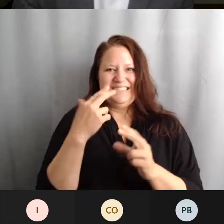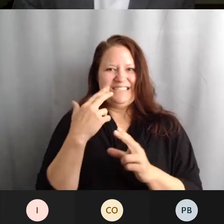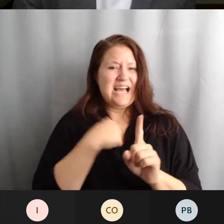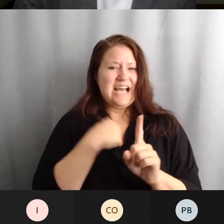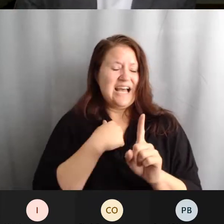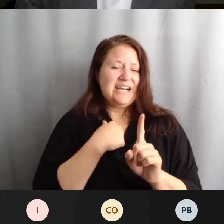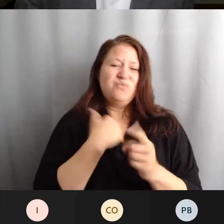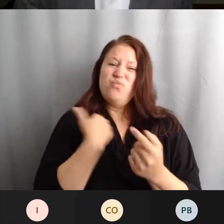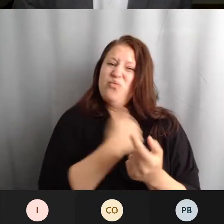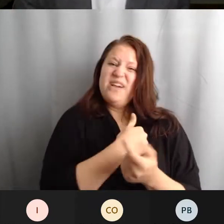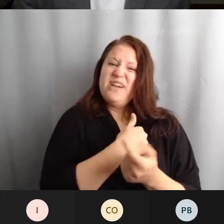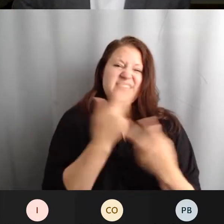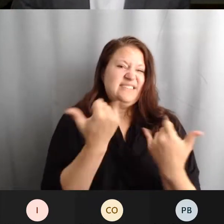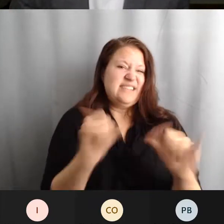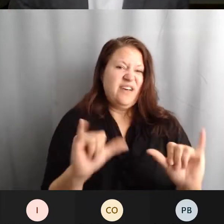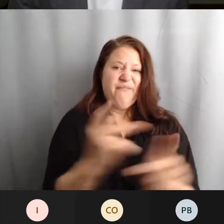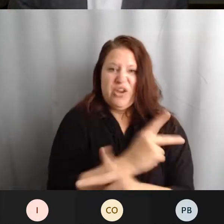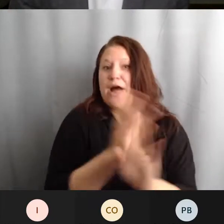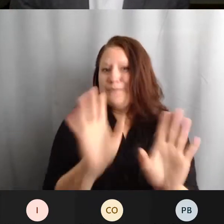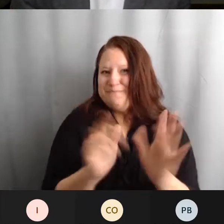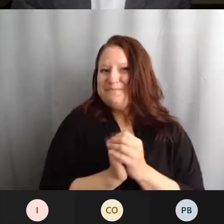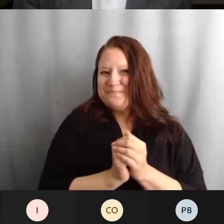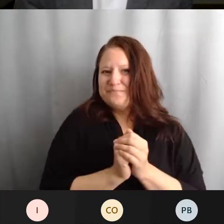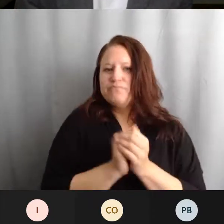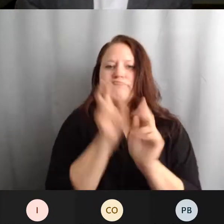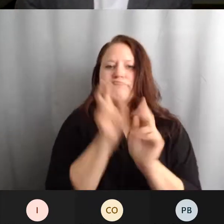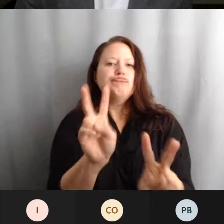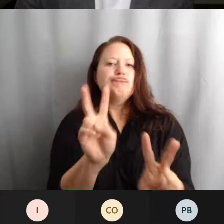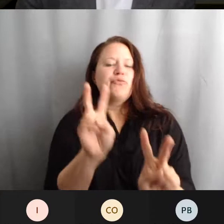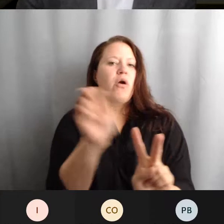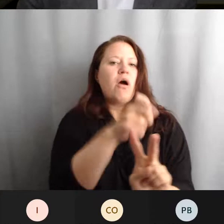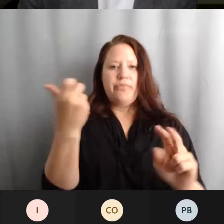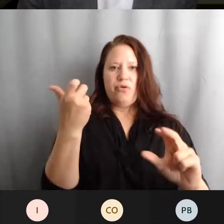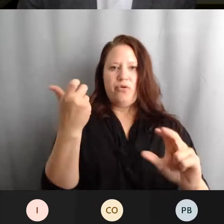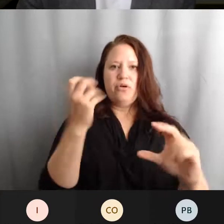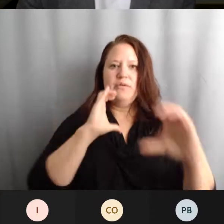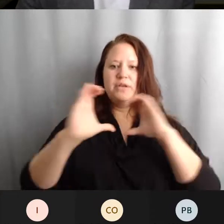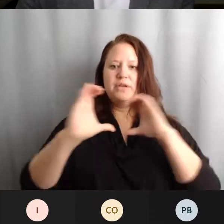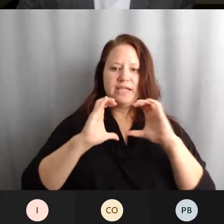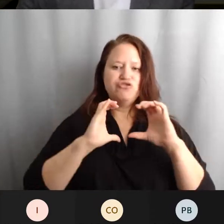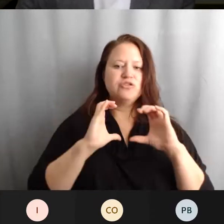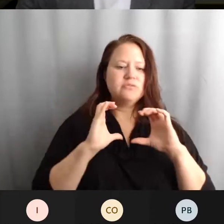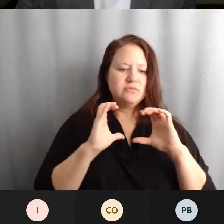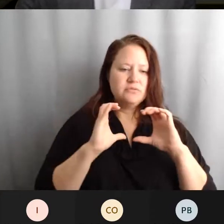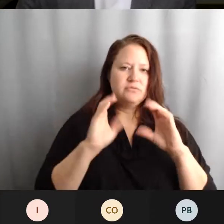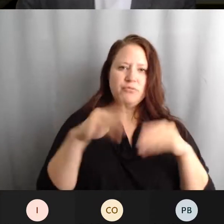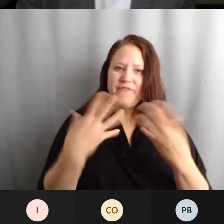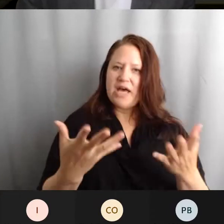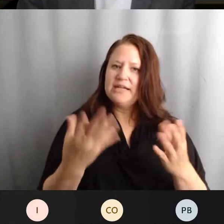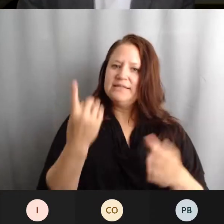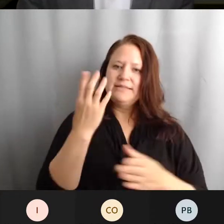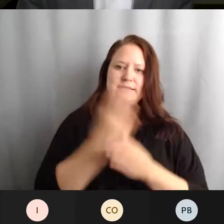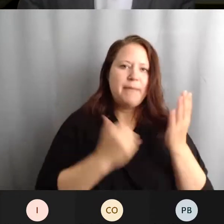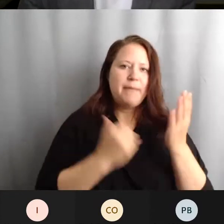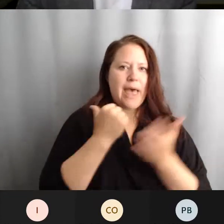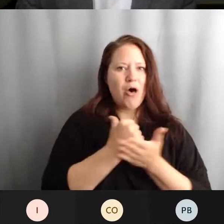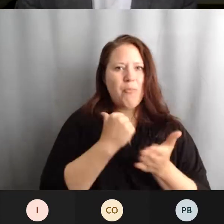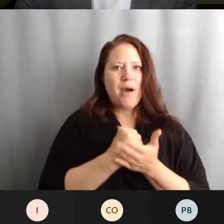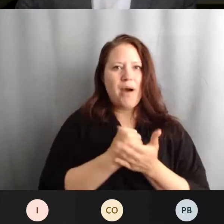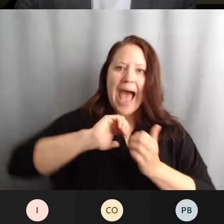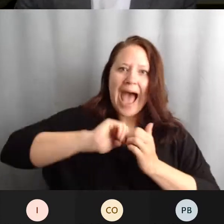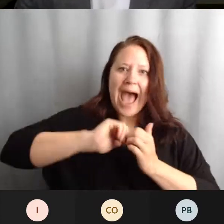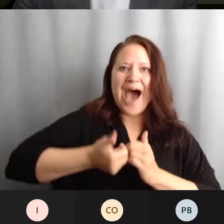working on now. Look for another communication coming imminently that will provide some additional guidance on